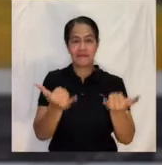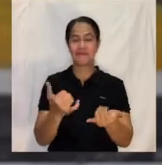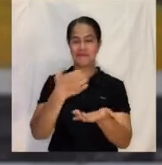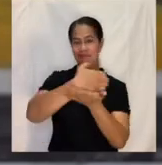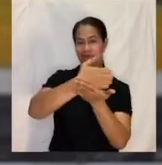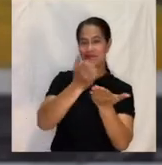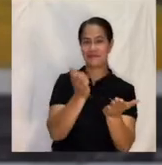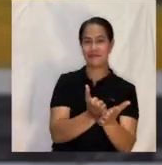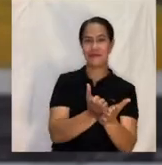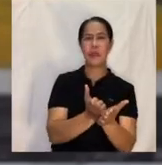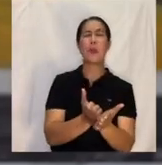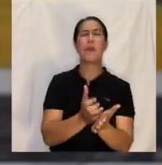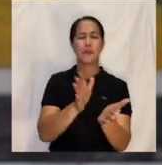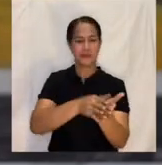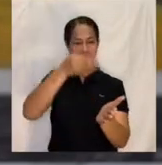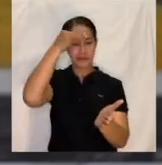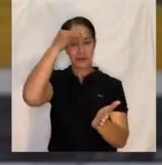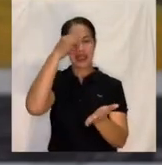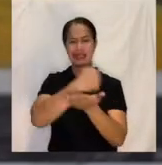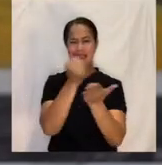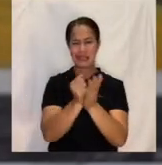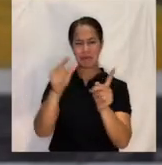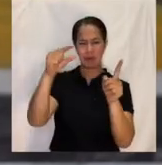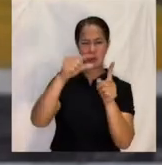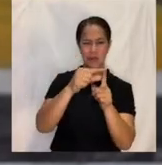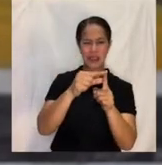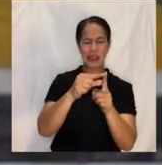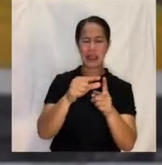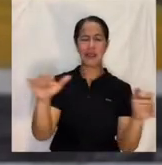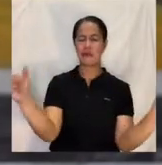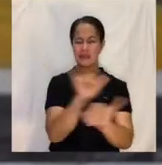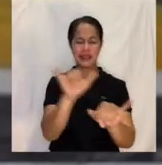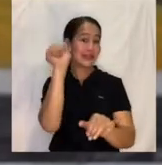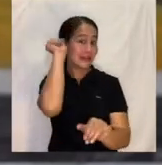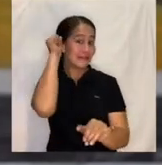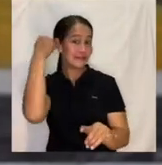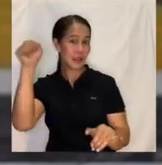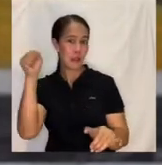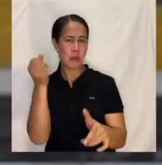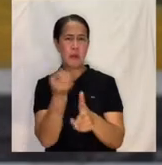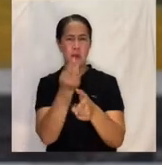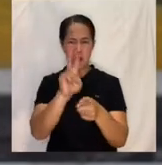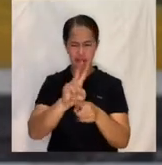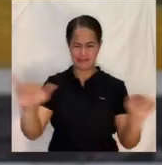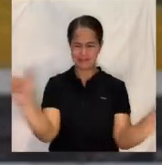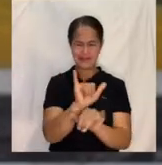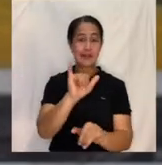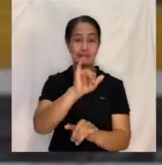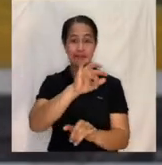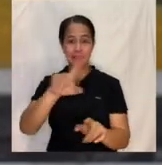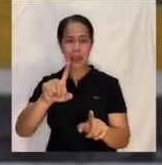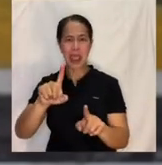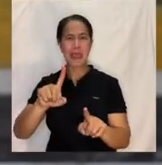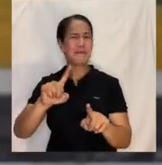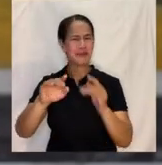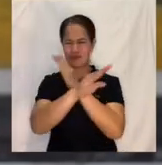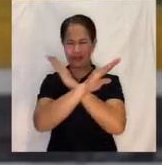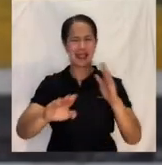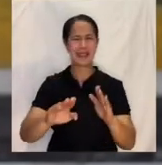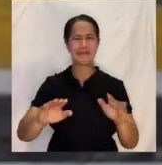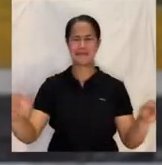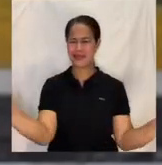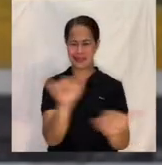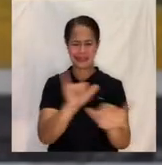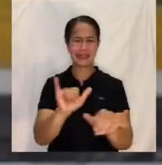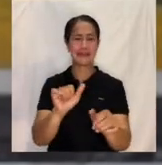For today's episode, we will learn some words that have the same sounds or sometimes spelling that don't